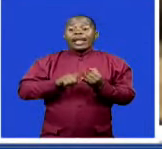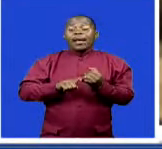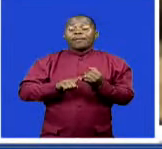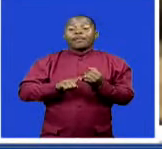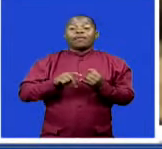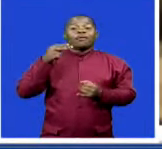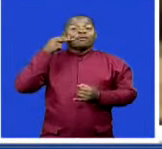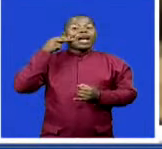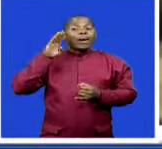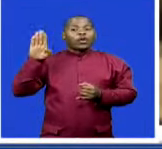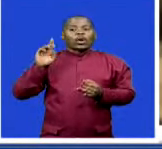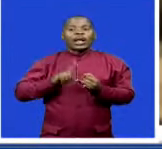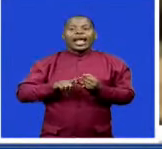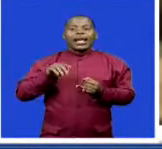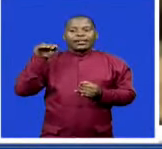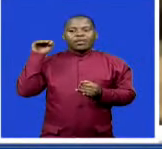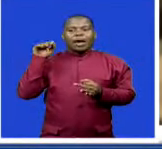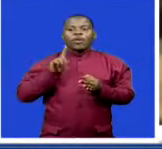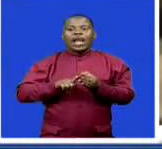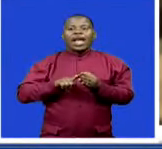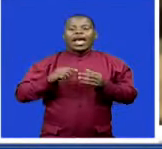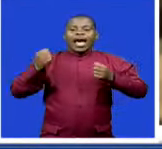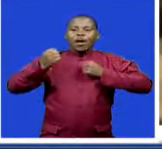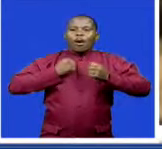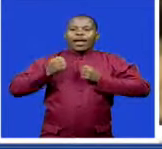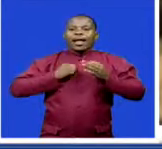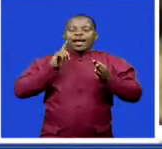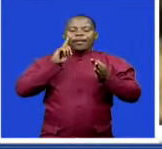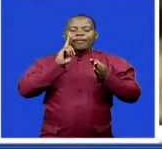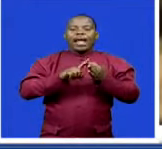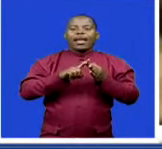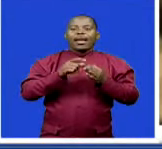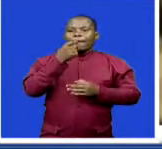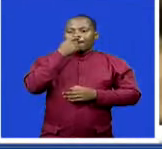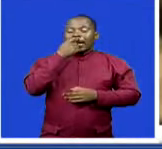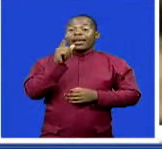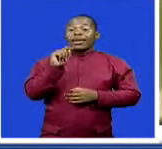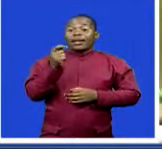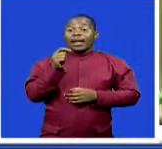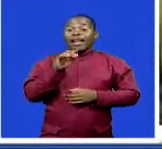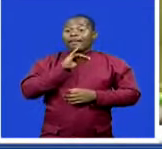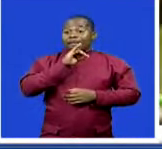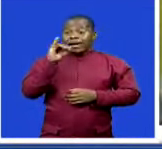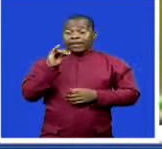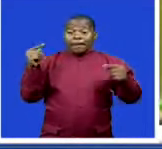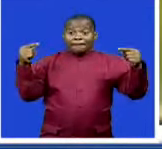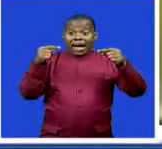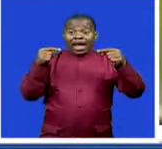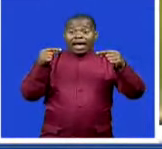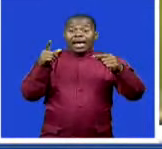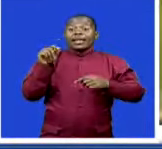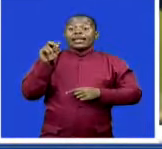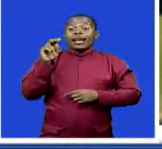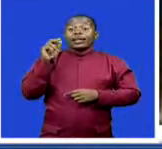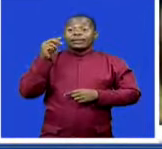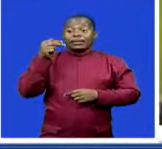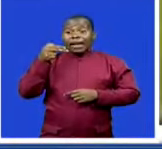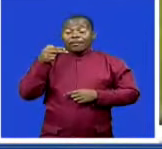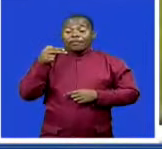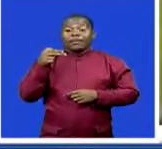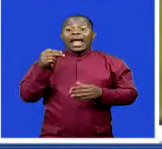nation, Botswana, Zimbabwe, Rwanda, and Tanzania. And their first game is on Thursday this week against